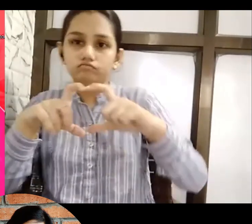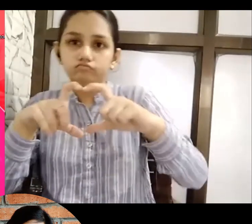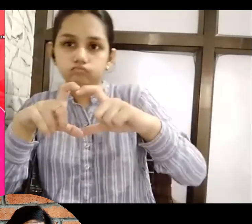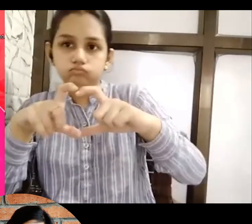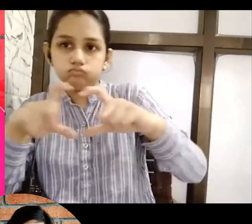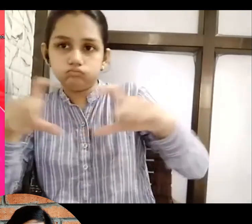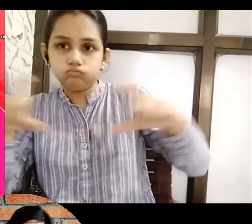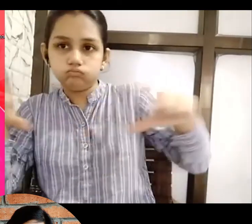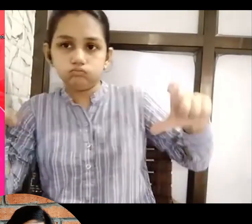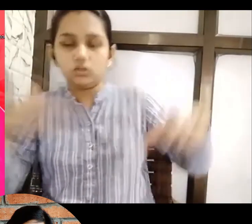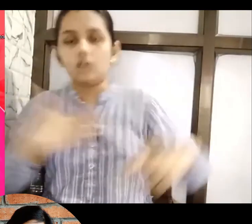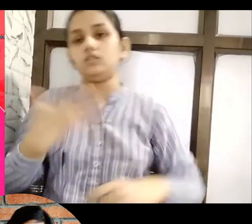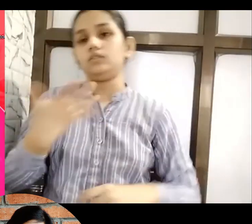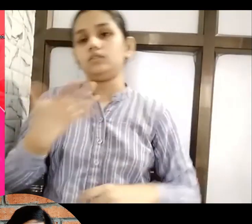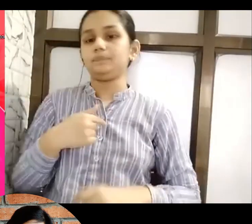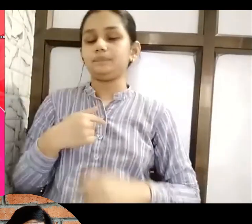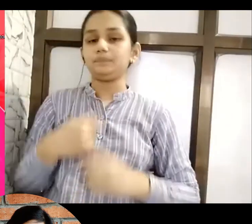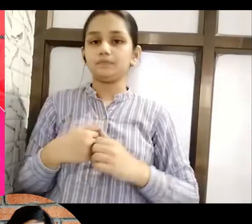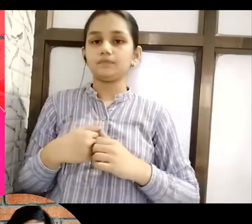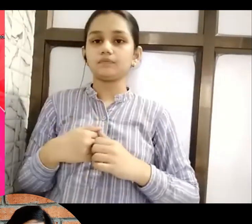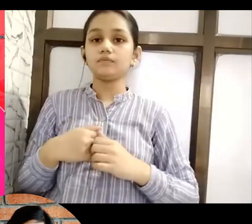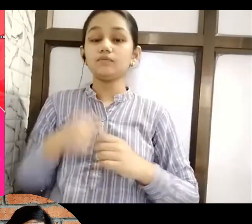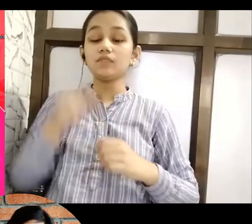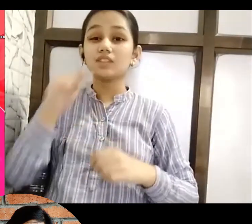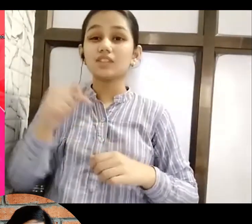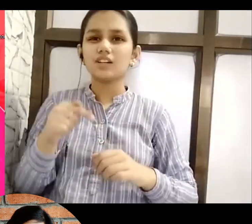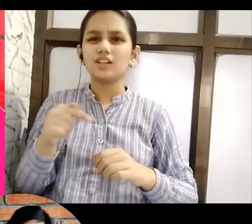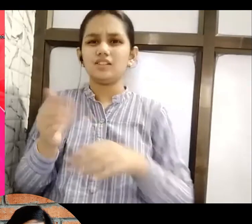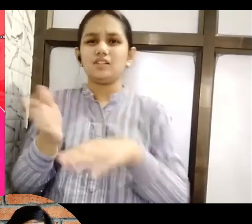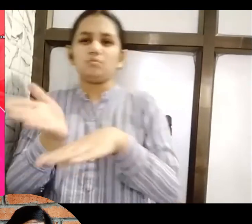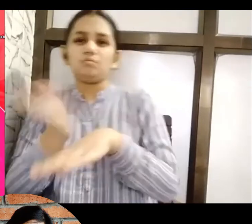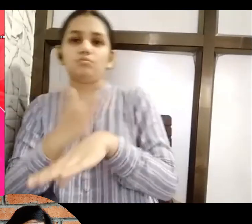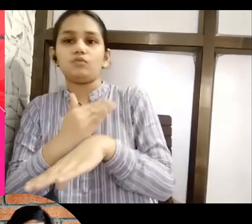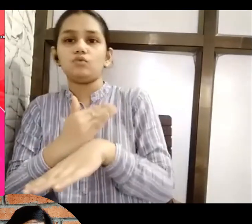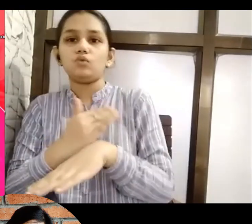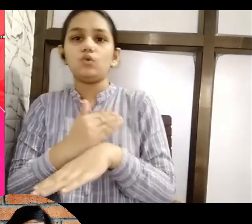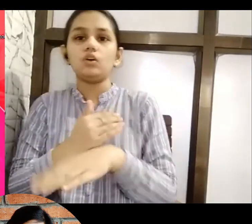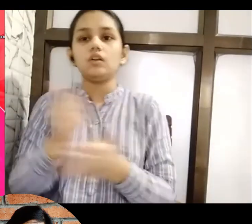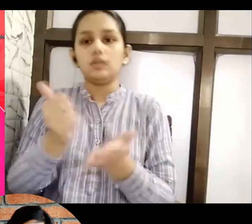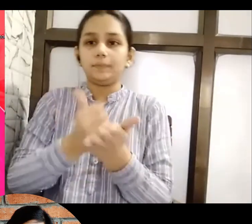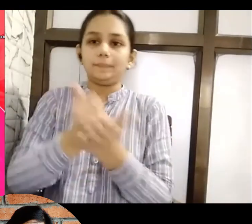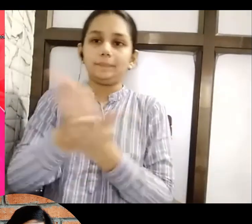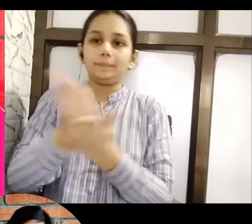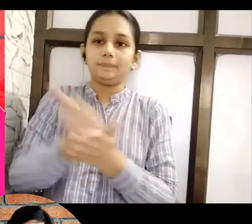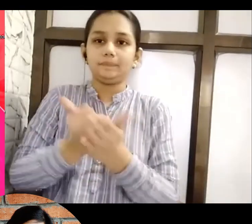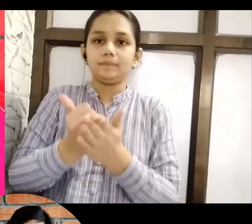Then I'm coming to format. So all this is revision for you.